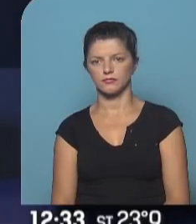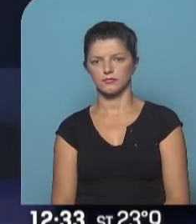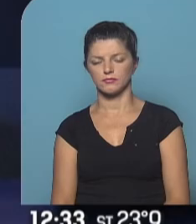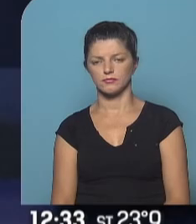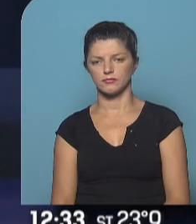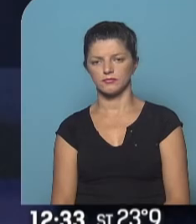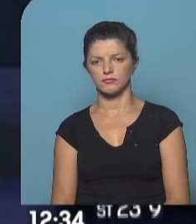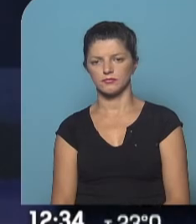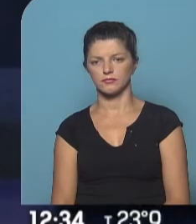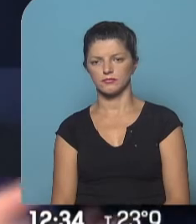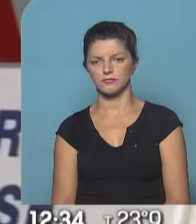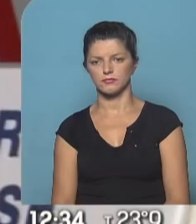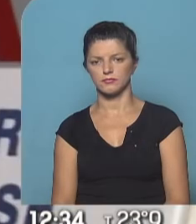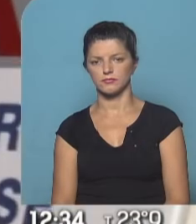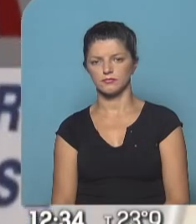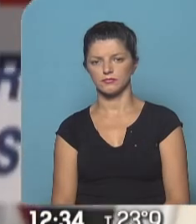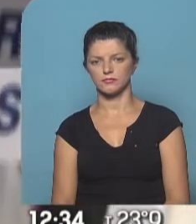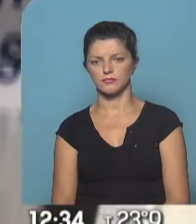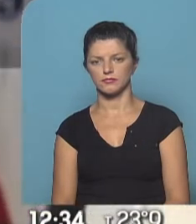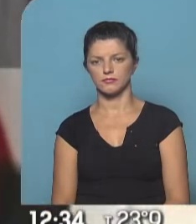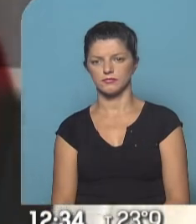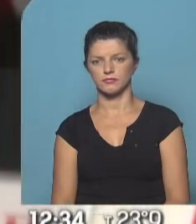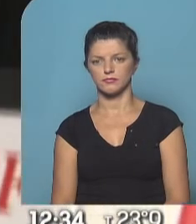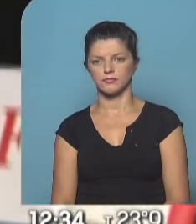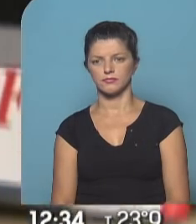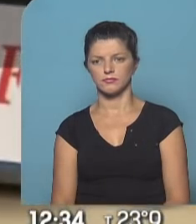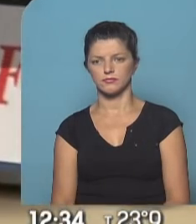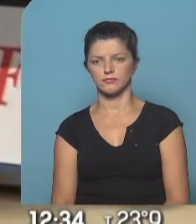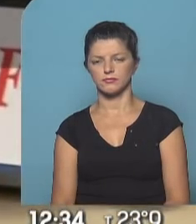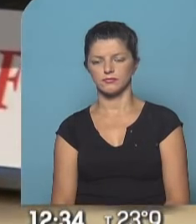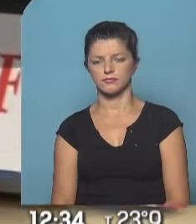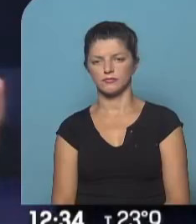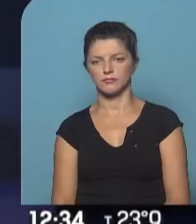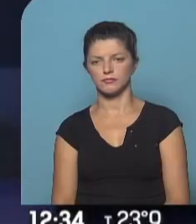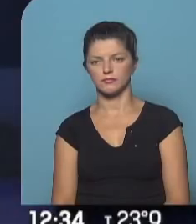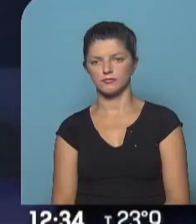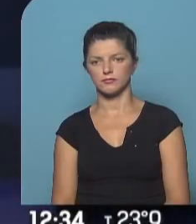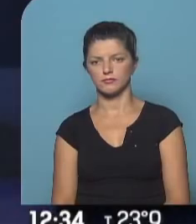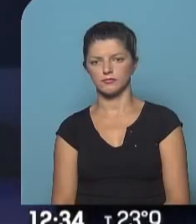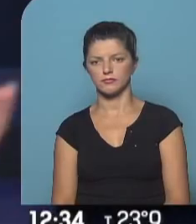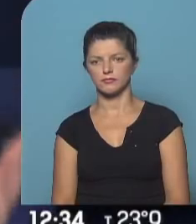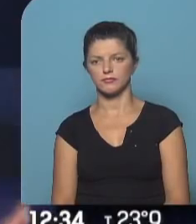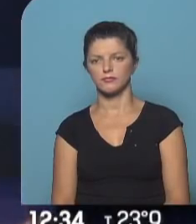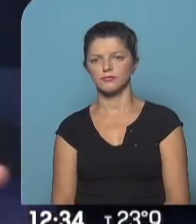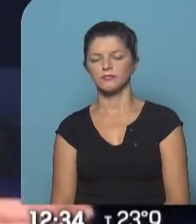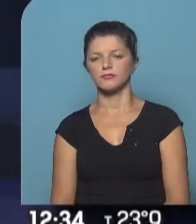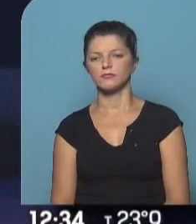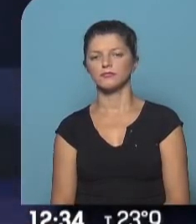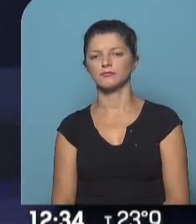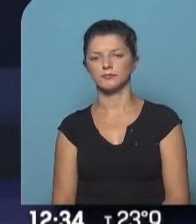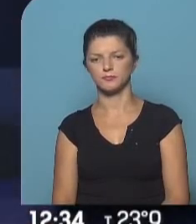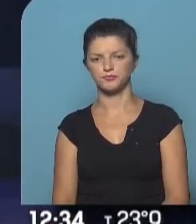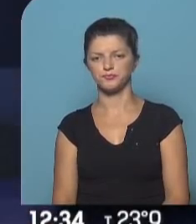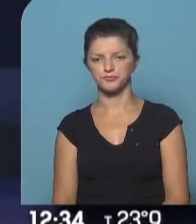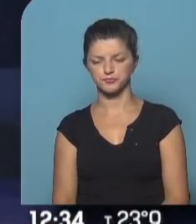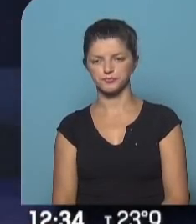as a winner. It's just, I mean, that's one of the most ridiculous things, I think, the claims in the book. Our position is very clear that we think it